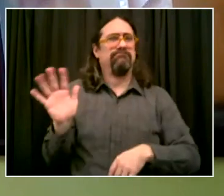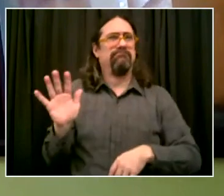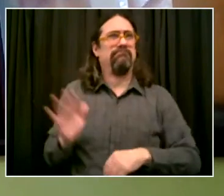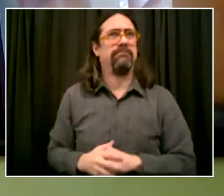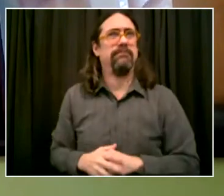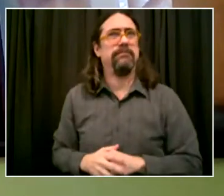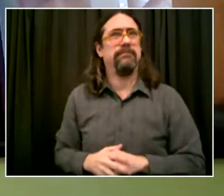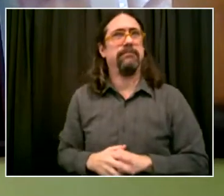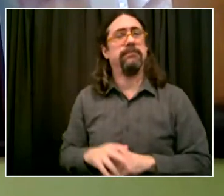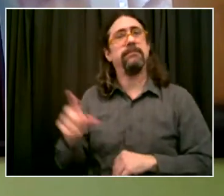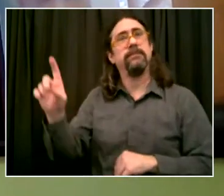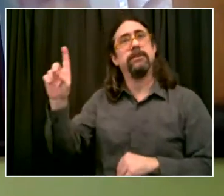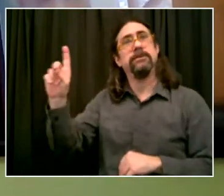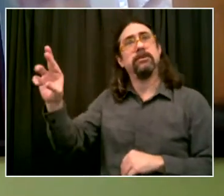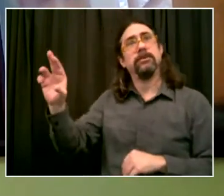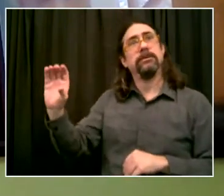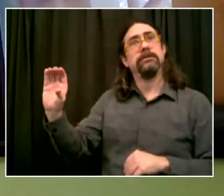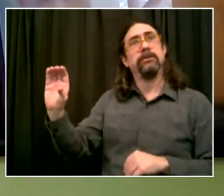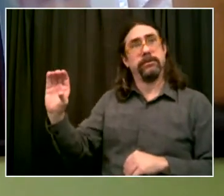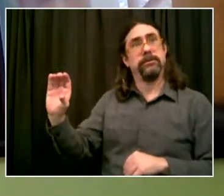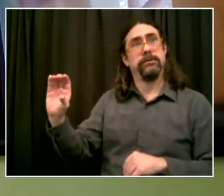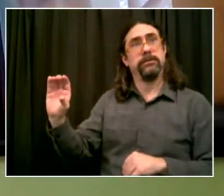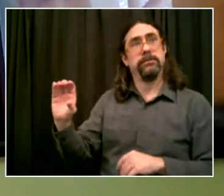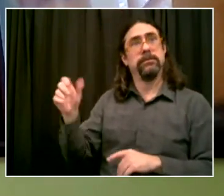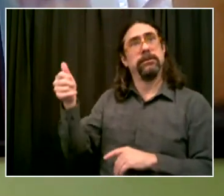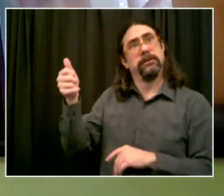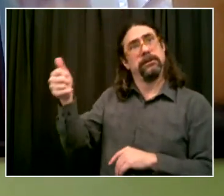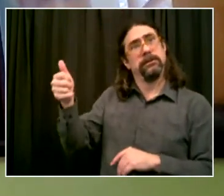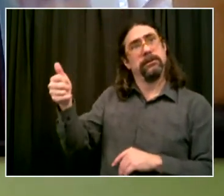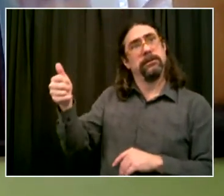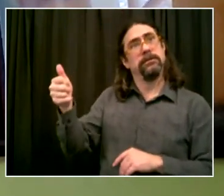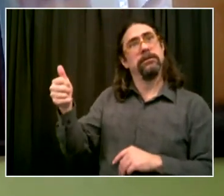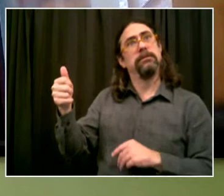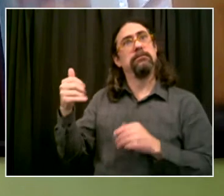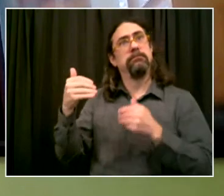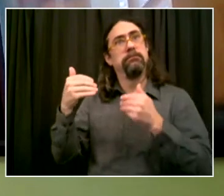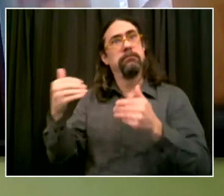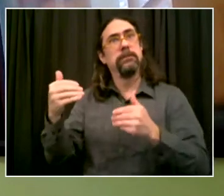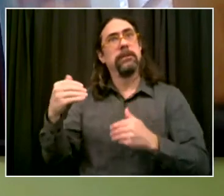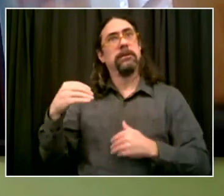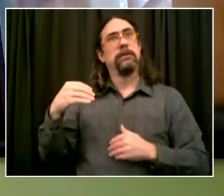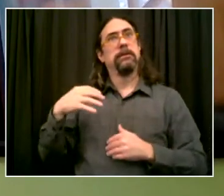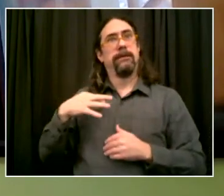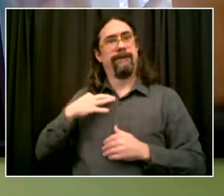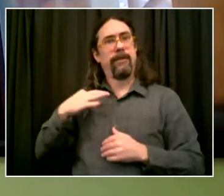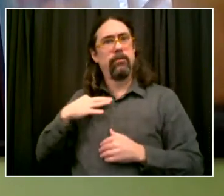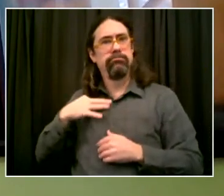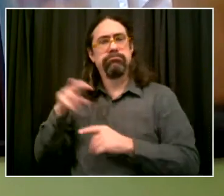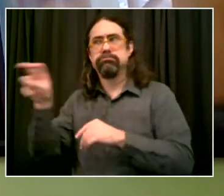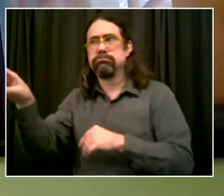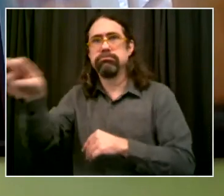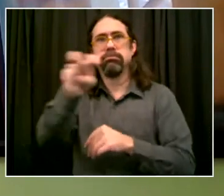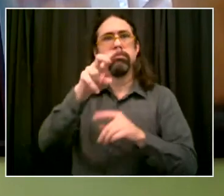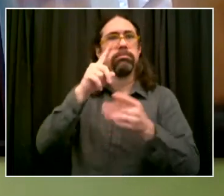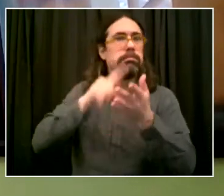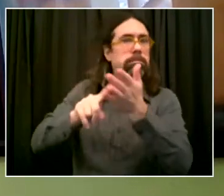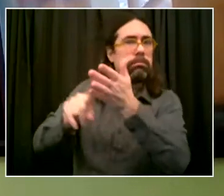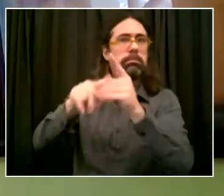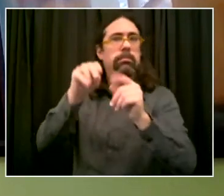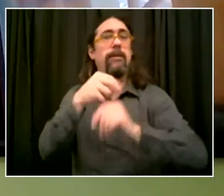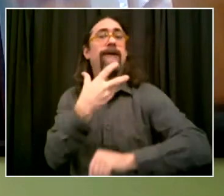by working a certain number of shifts. So, we're having a lot of, discussions ourselves about this topic right now. But again, we were trying to